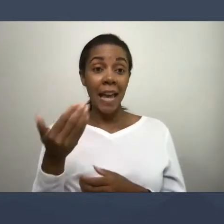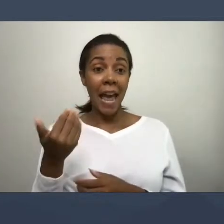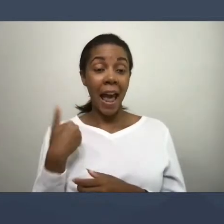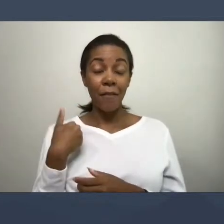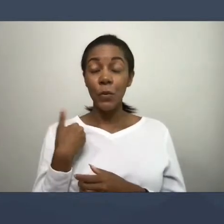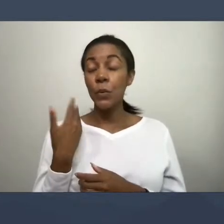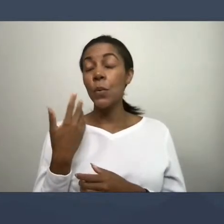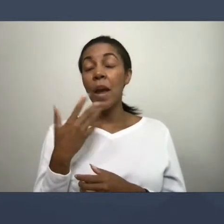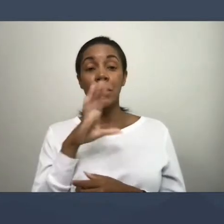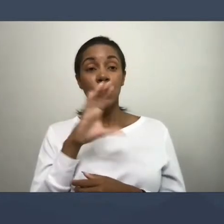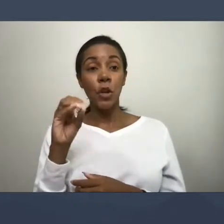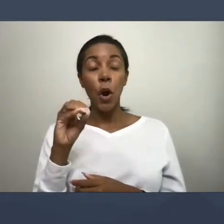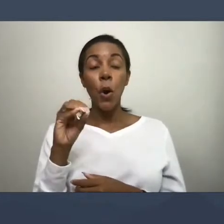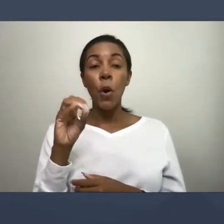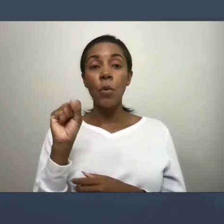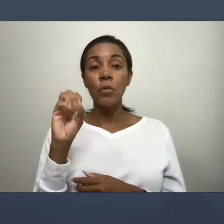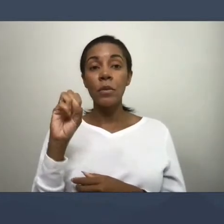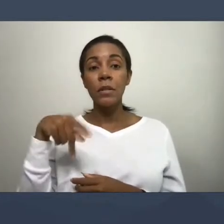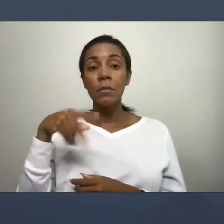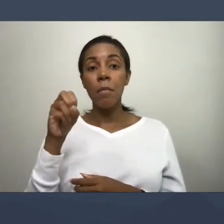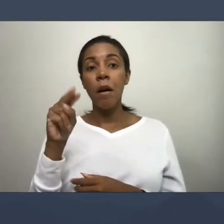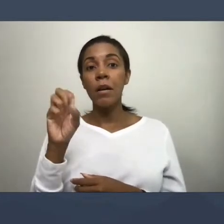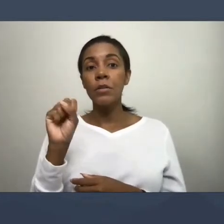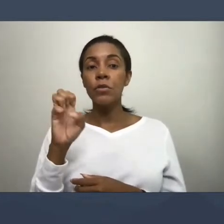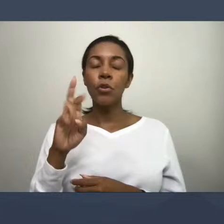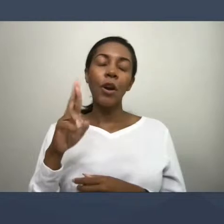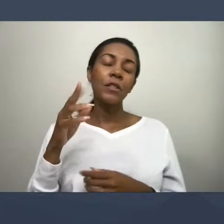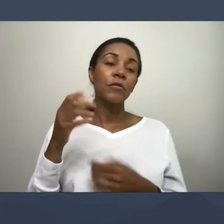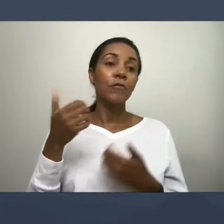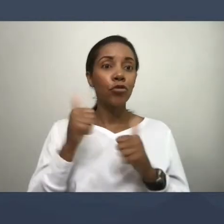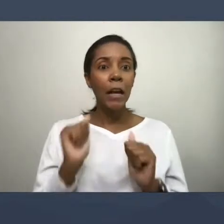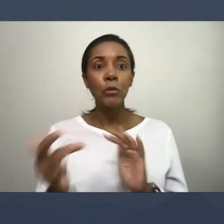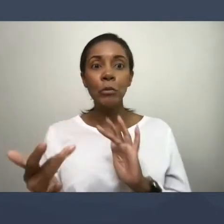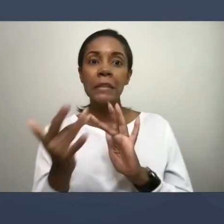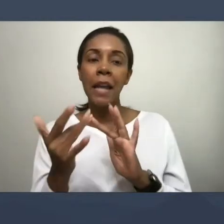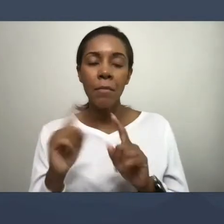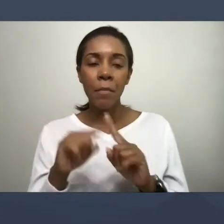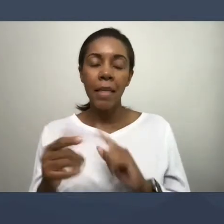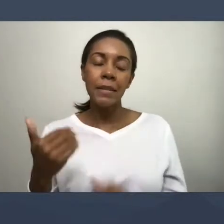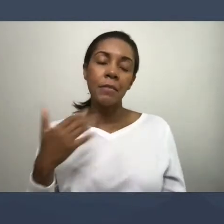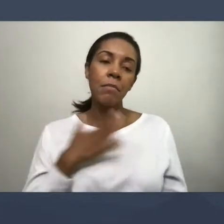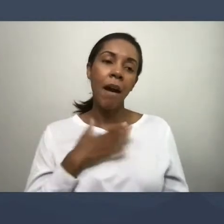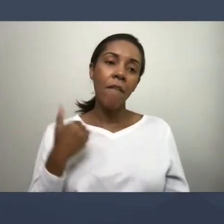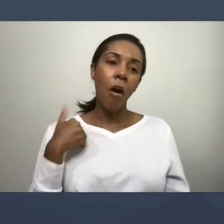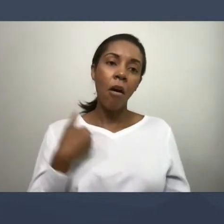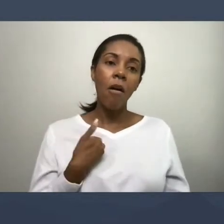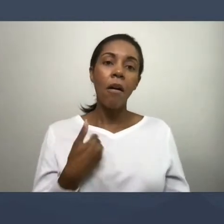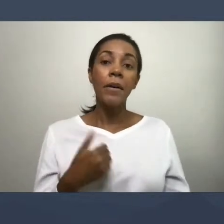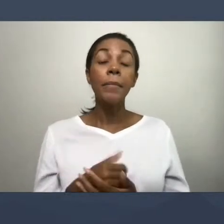been more diligent in reaching out, and I didn't, and that's my fault. But ultimately, guys,